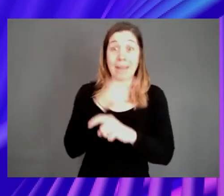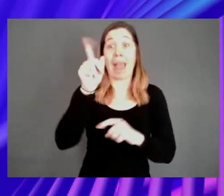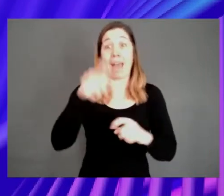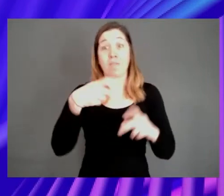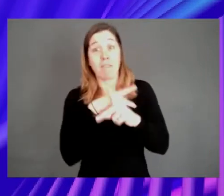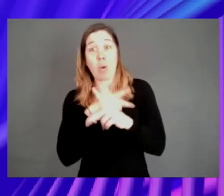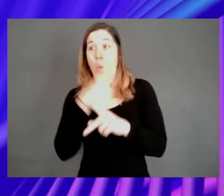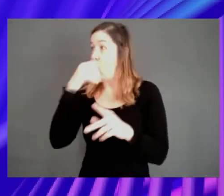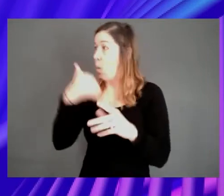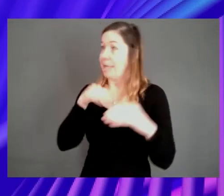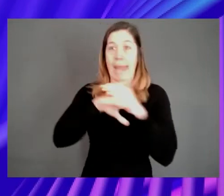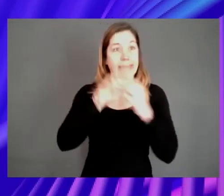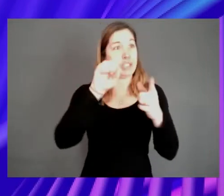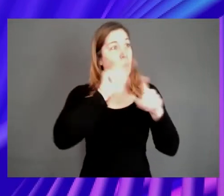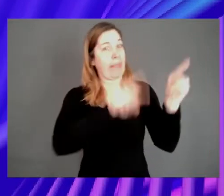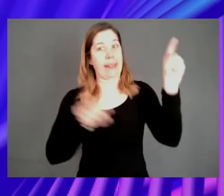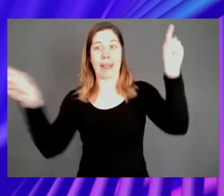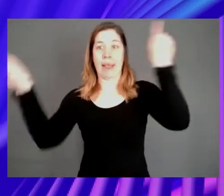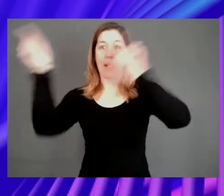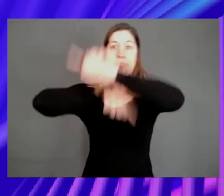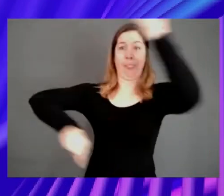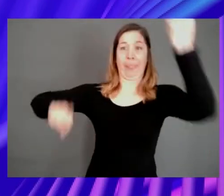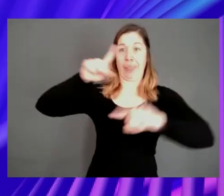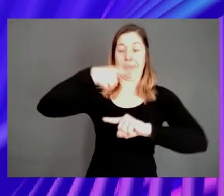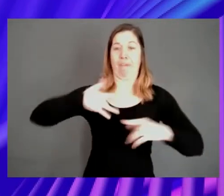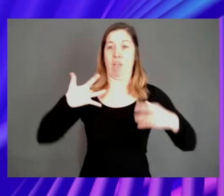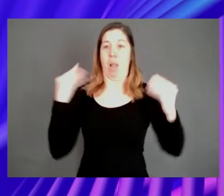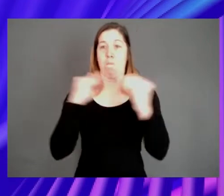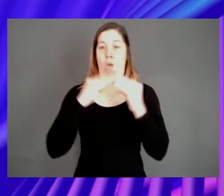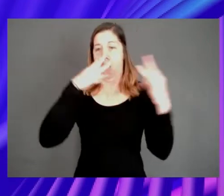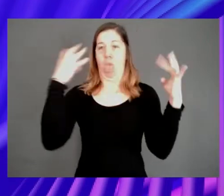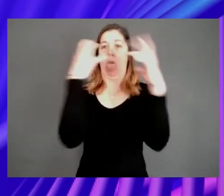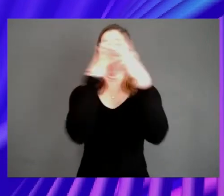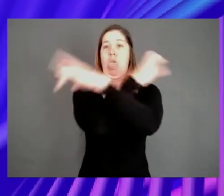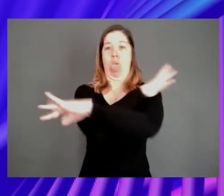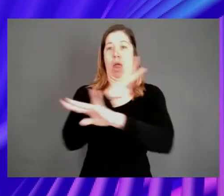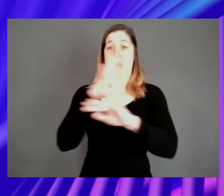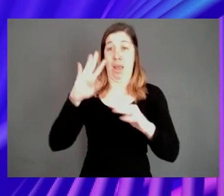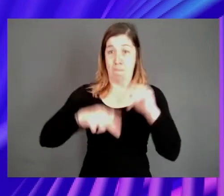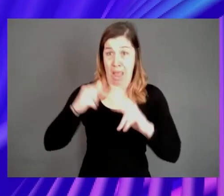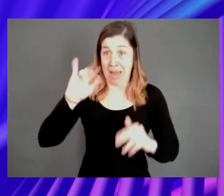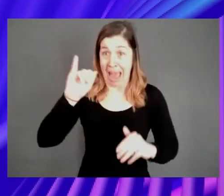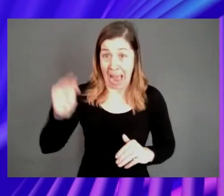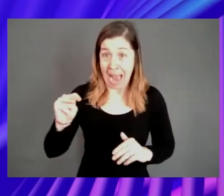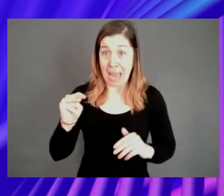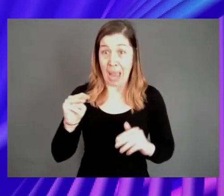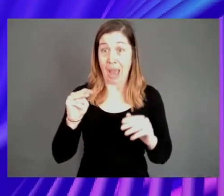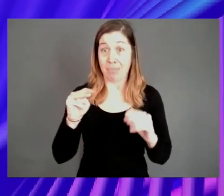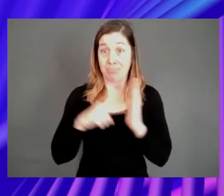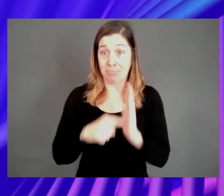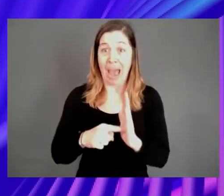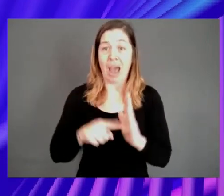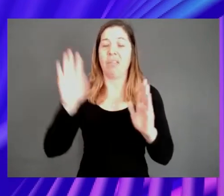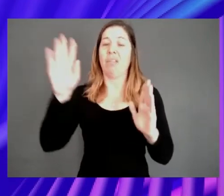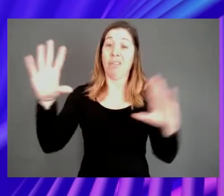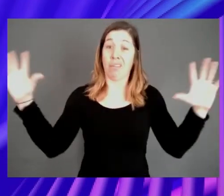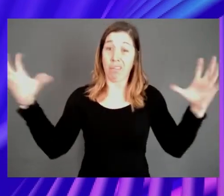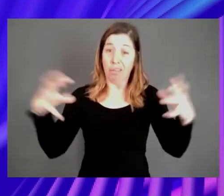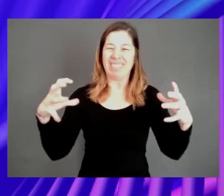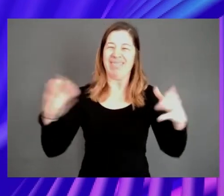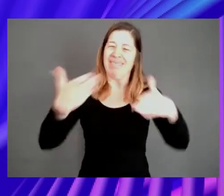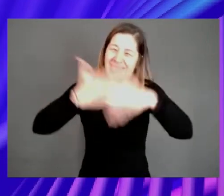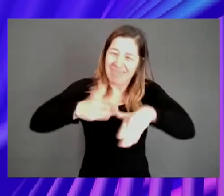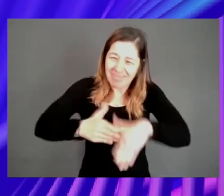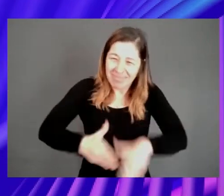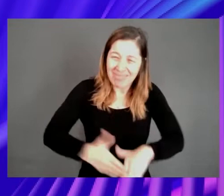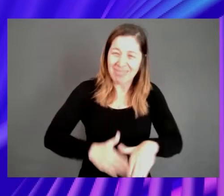to what, and you start building more and more complex IAM models. It's better to just break them apart into individual accounts. You break up that